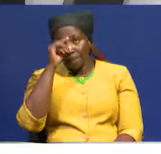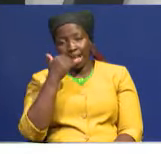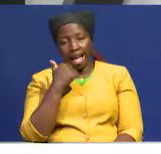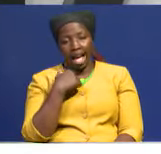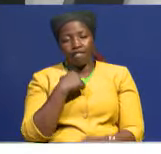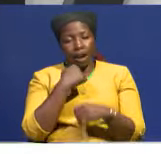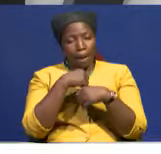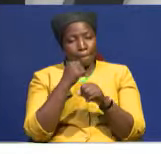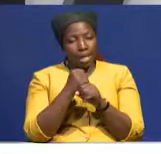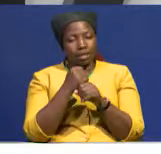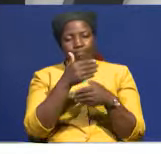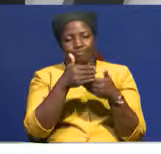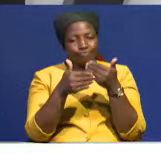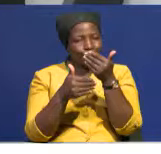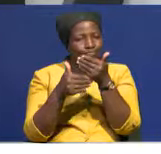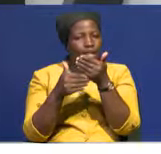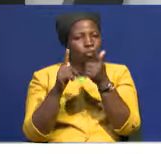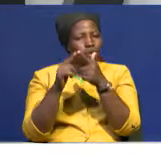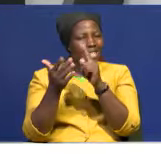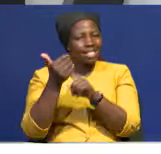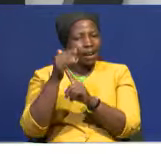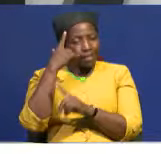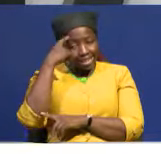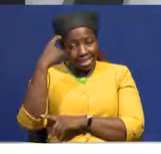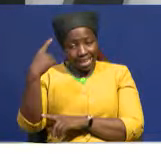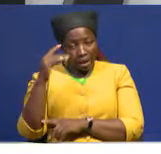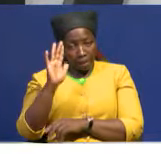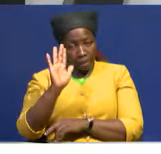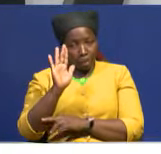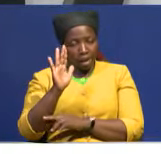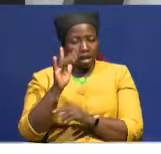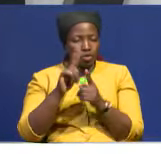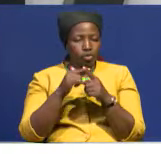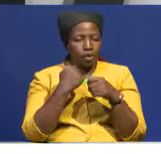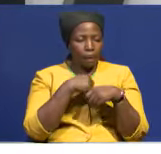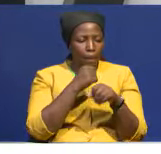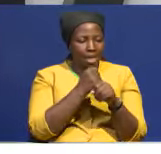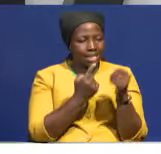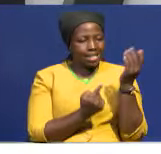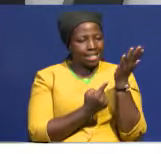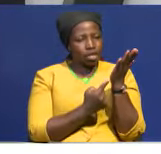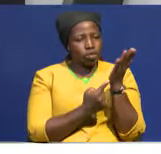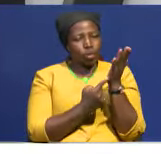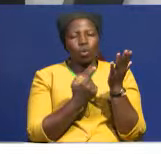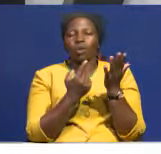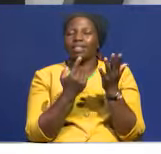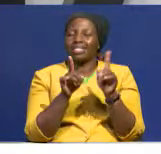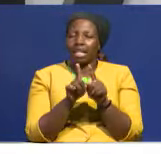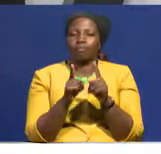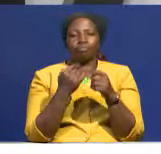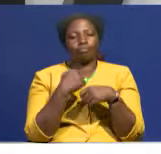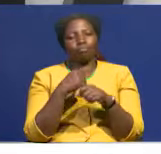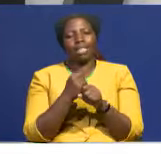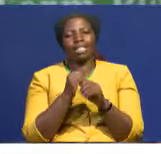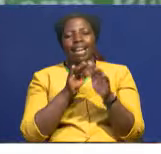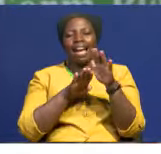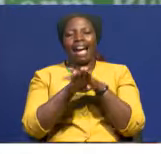place infrastructure to realize its dream to digitize and ease access to information. Achola Simon